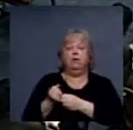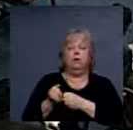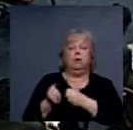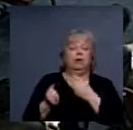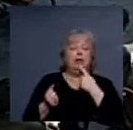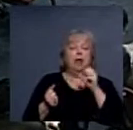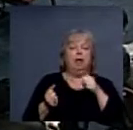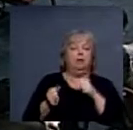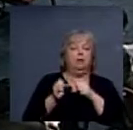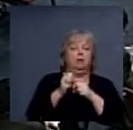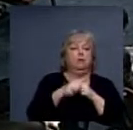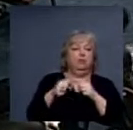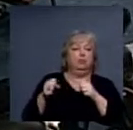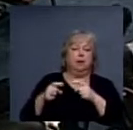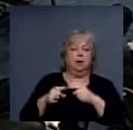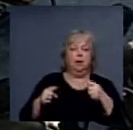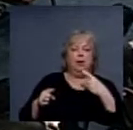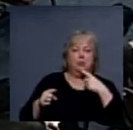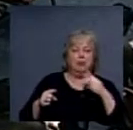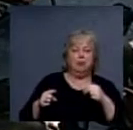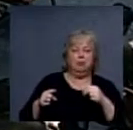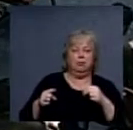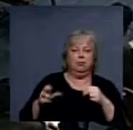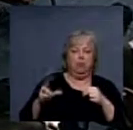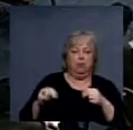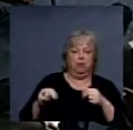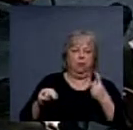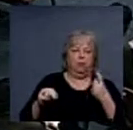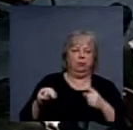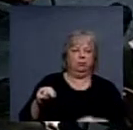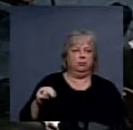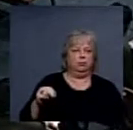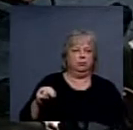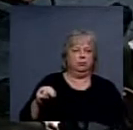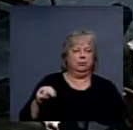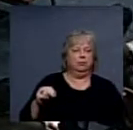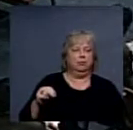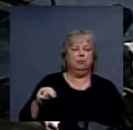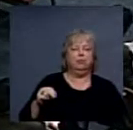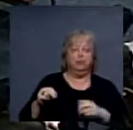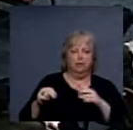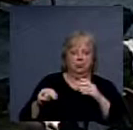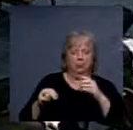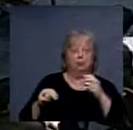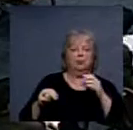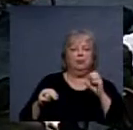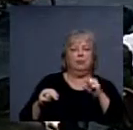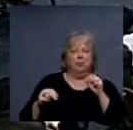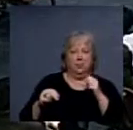indicate by saying aye. Opposed, say nay. The ayes have it.